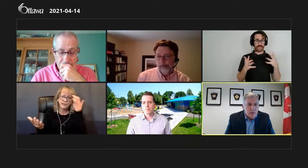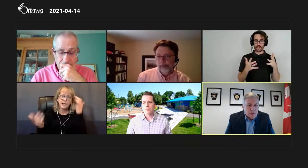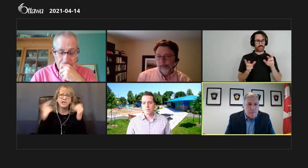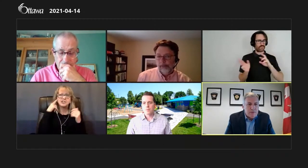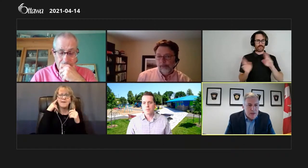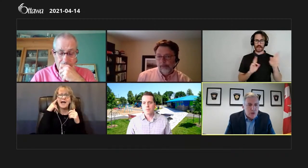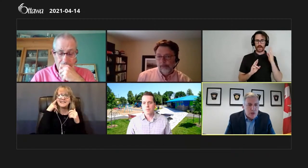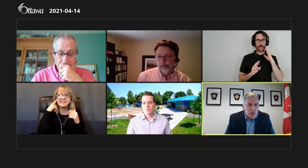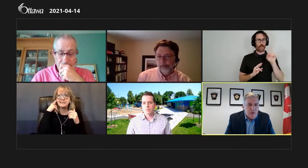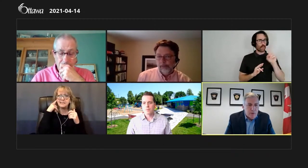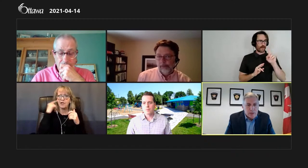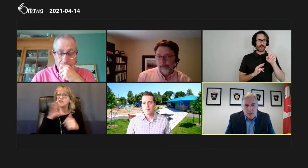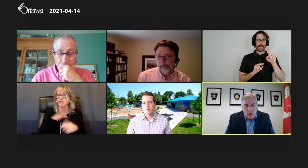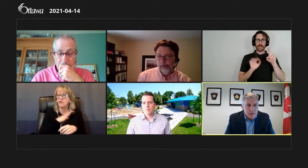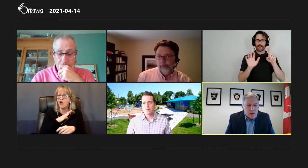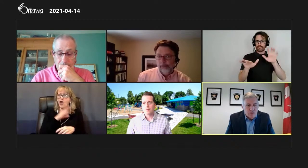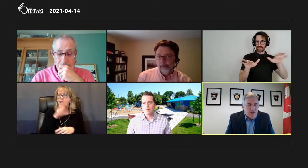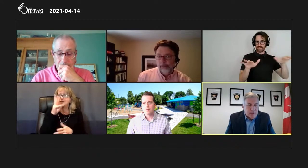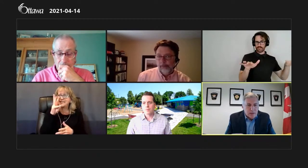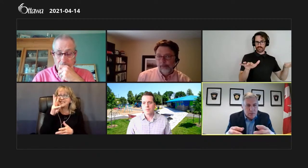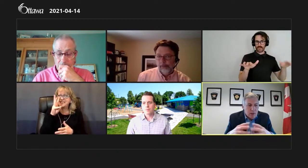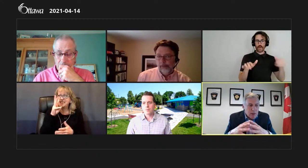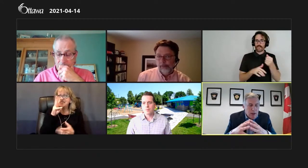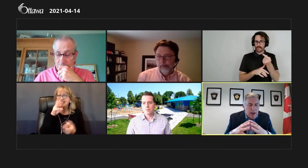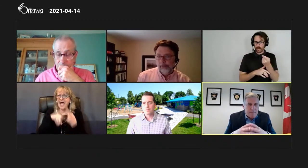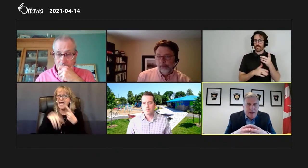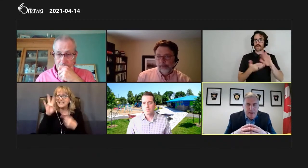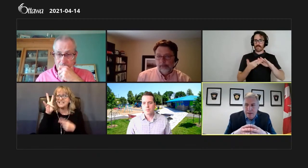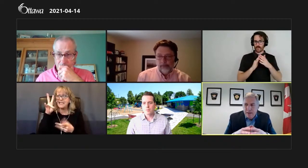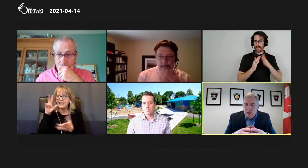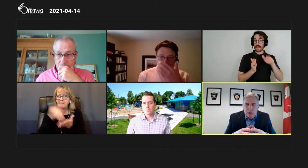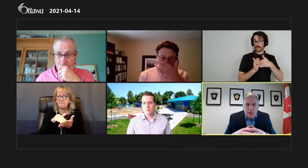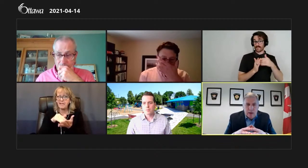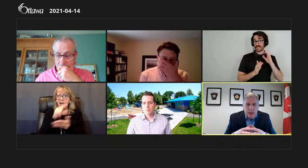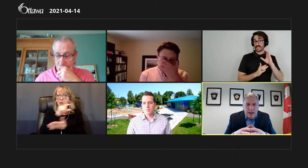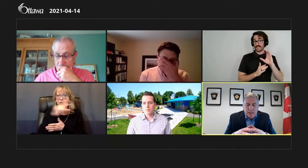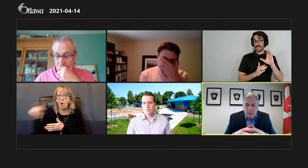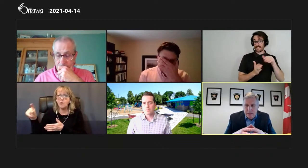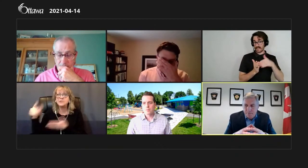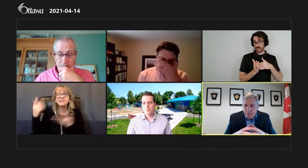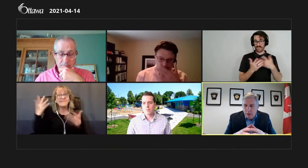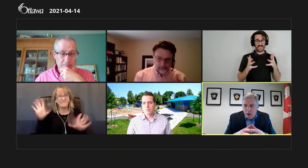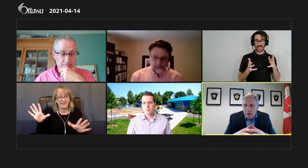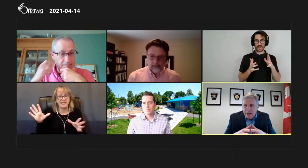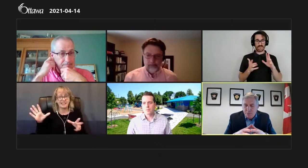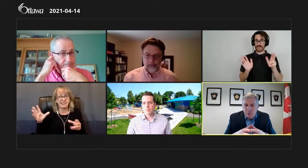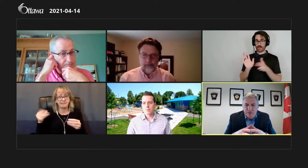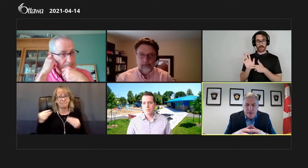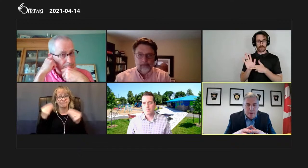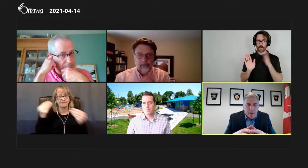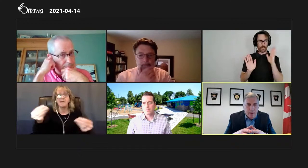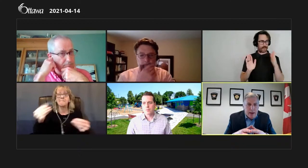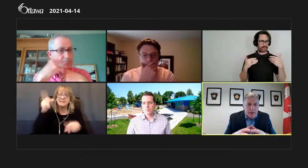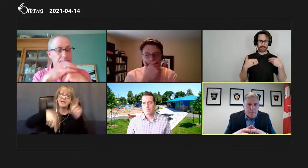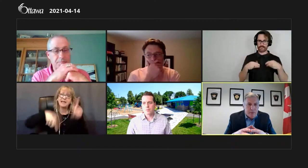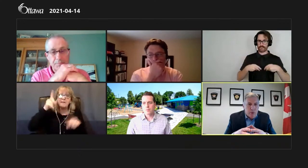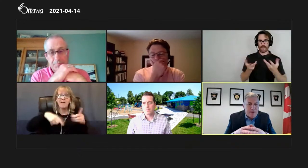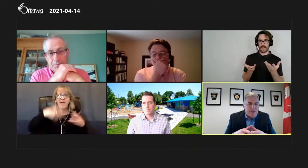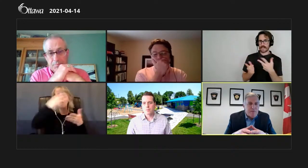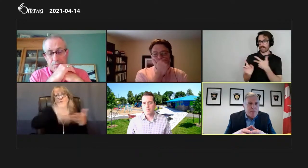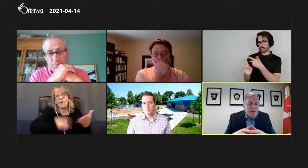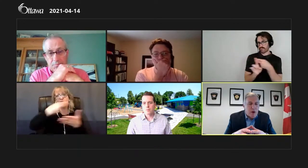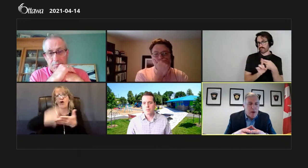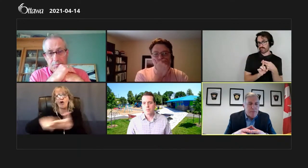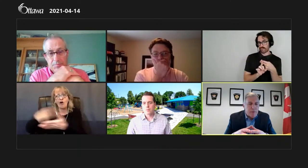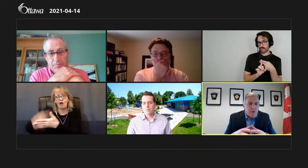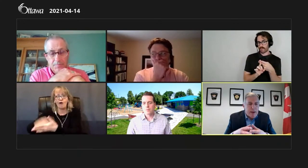So some CHCs have already signed these contracts. And I had mentioned it at our last briefing. We have to give them